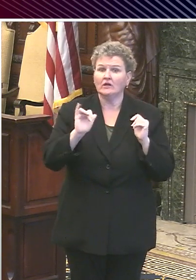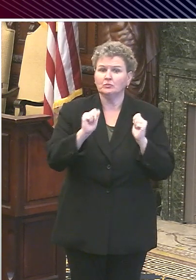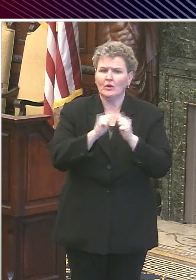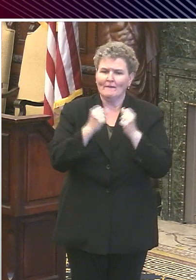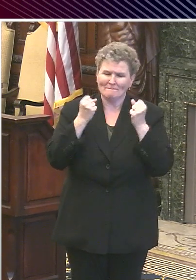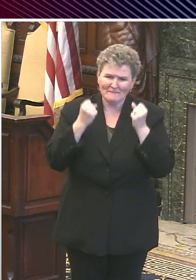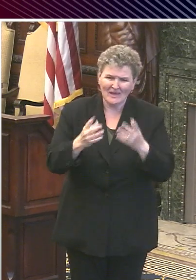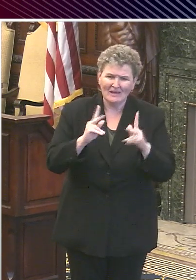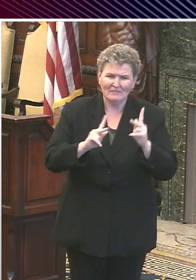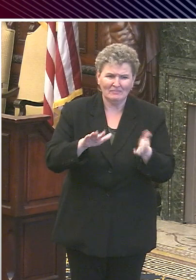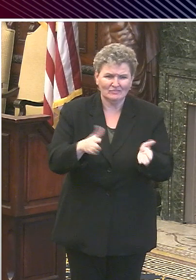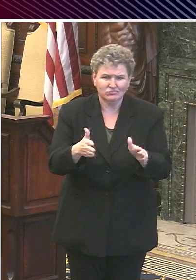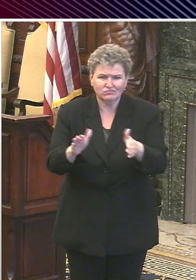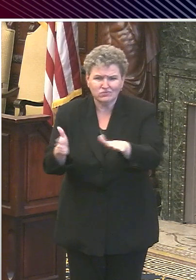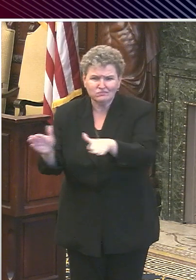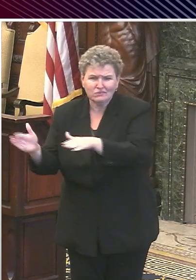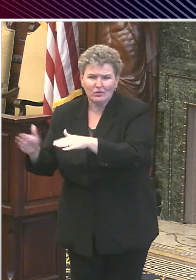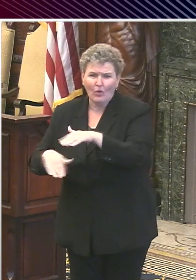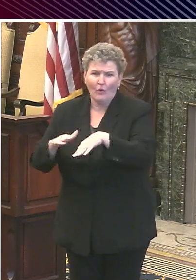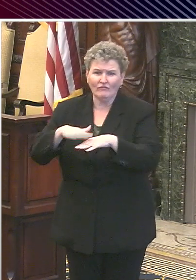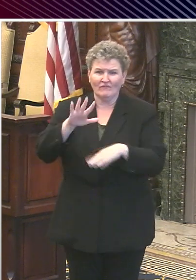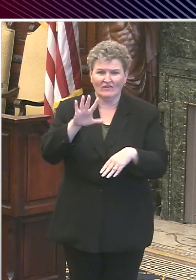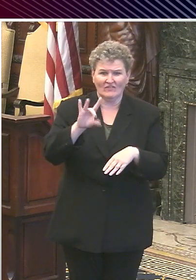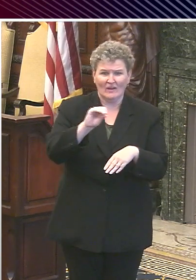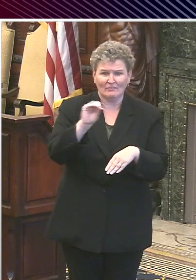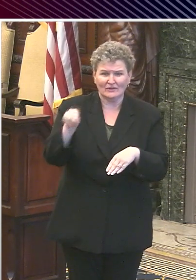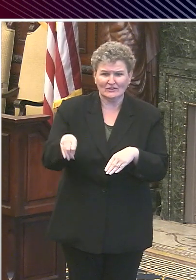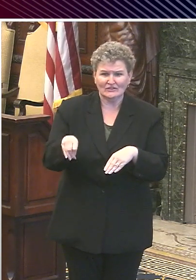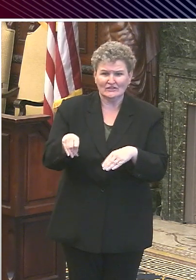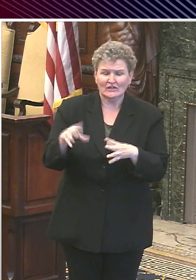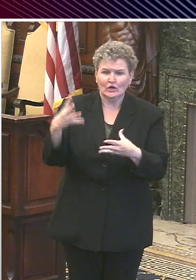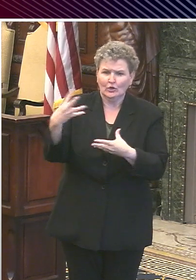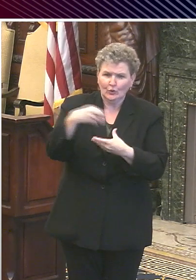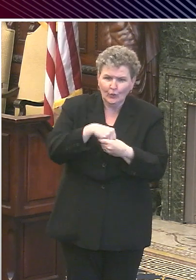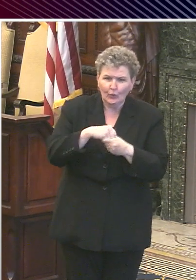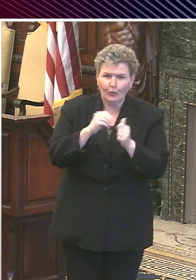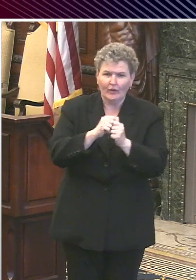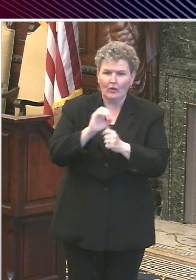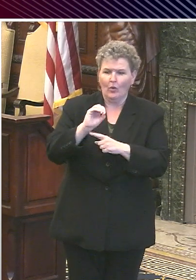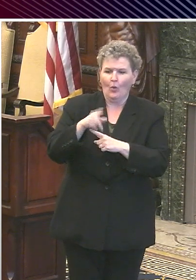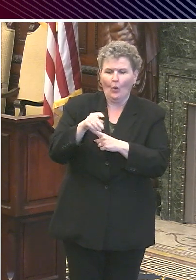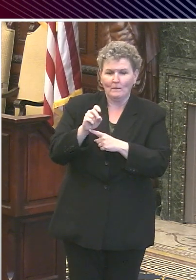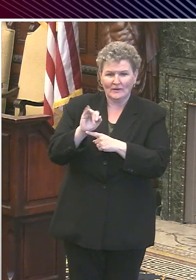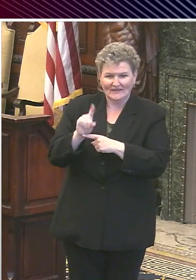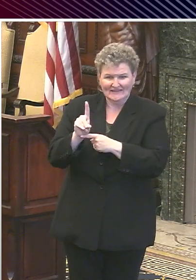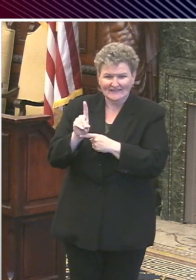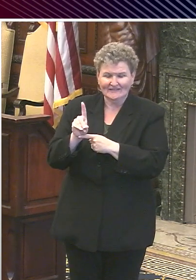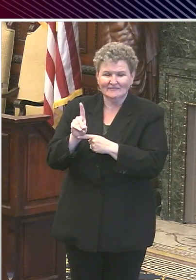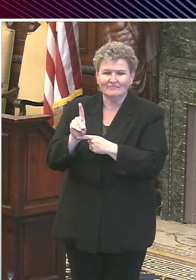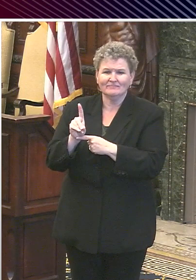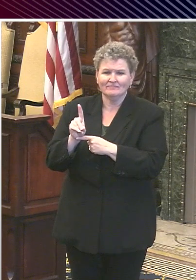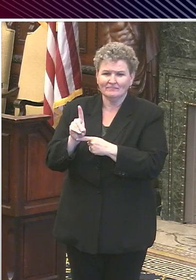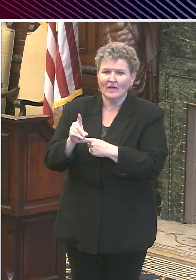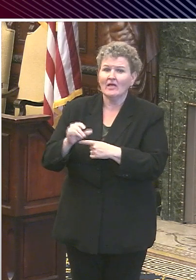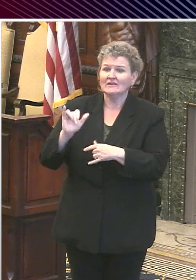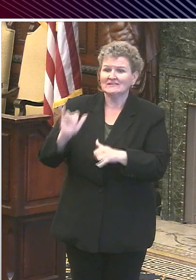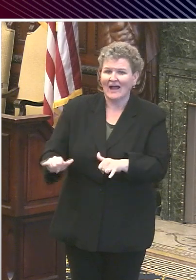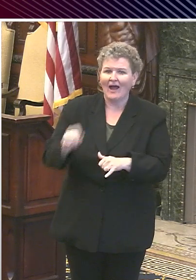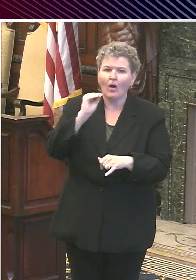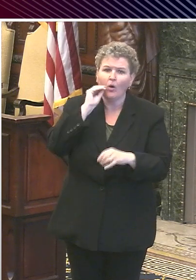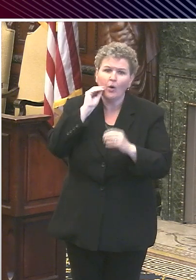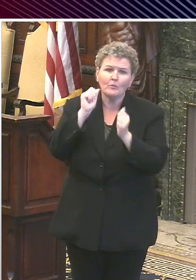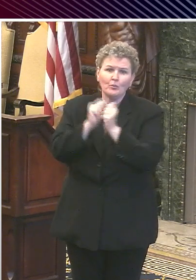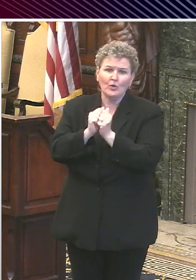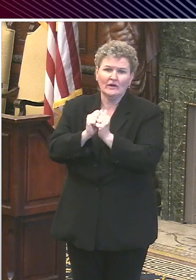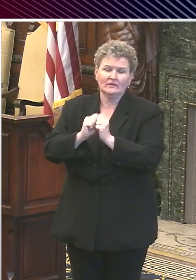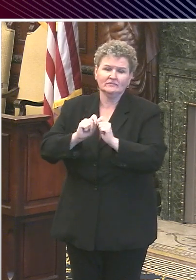over 80% of those overdose deaths involved opioids. 3 months after the stay-at-home order were issued, the face